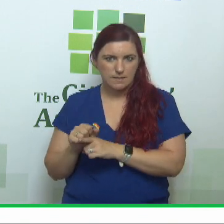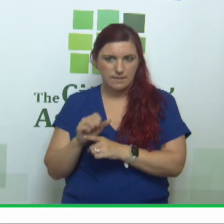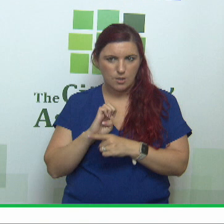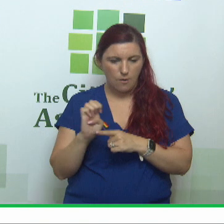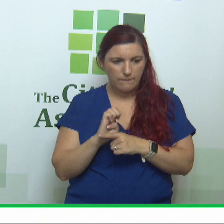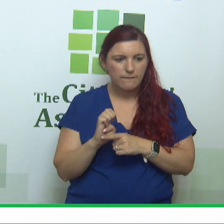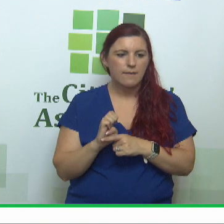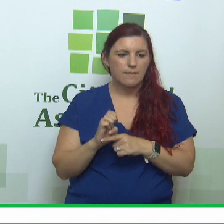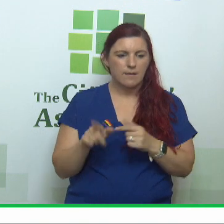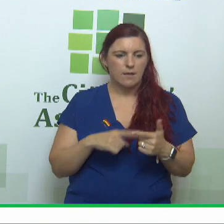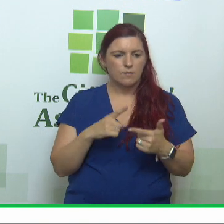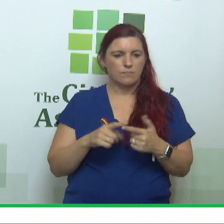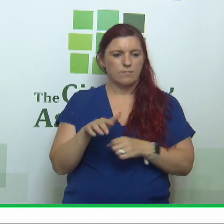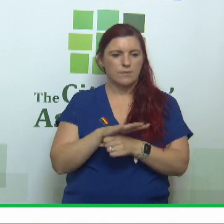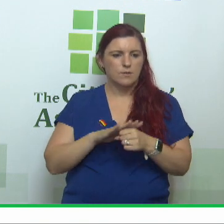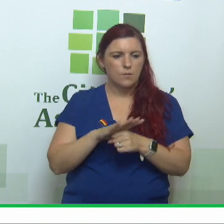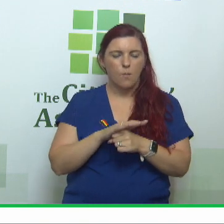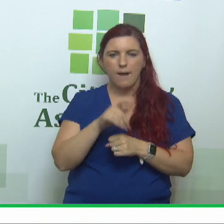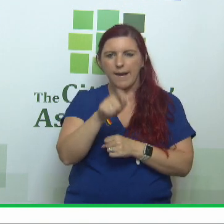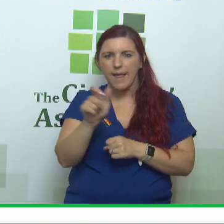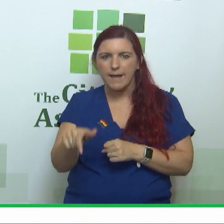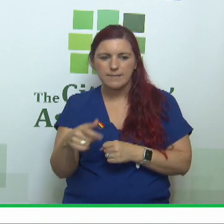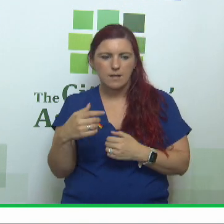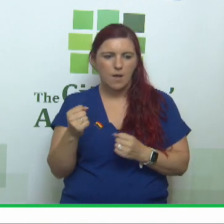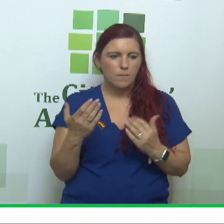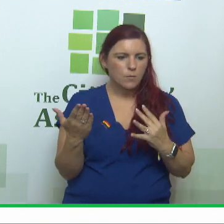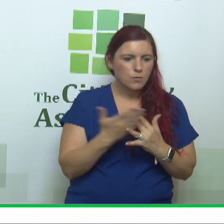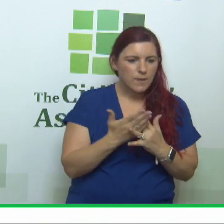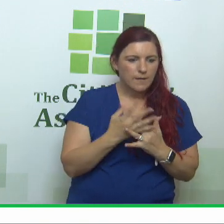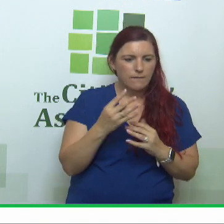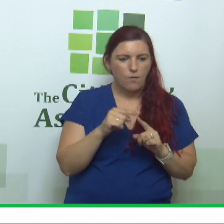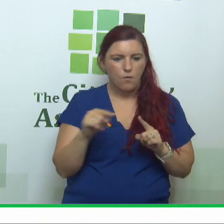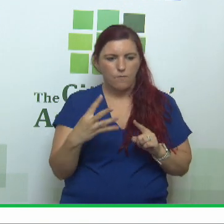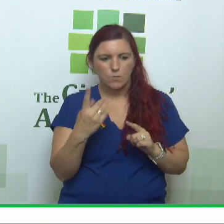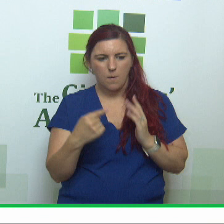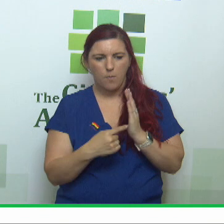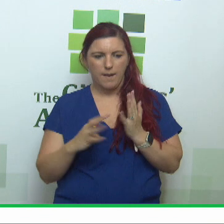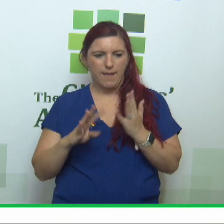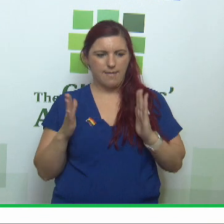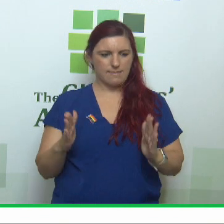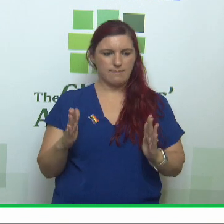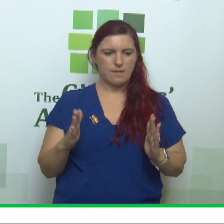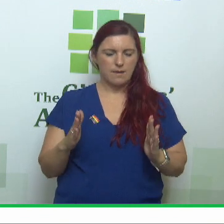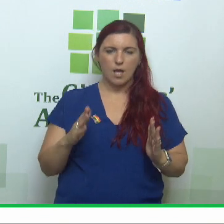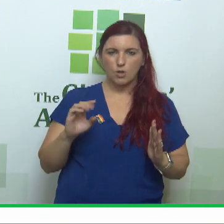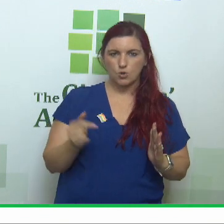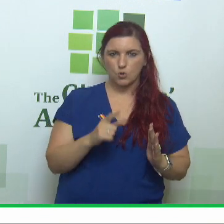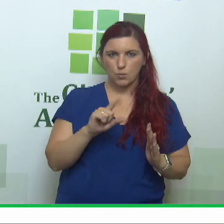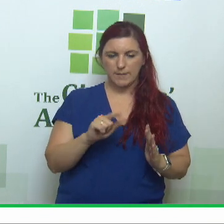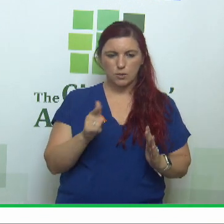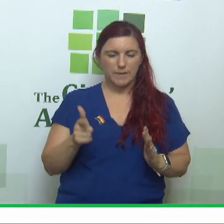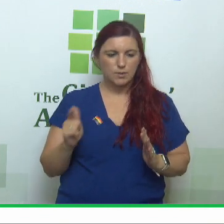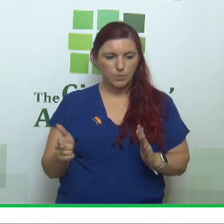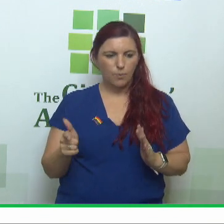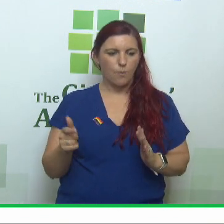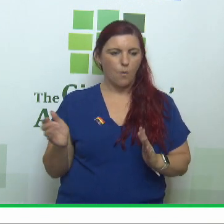our recovery services, clients are presenting with a mean score of 41.9. In 2022, across our